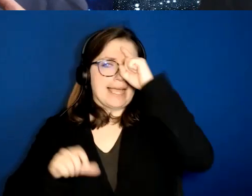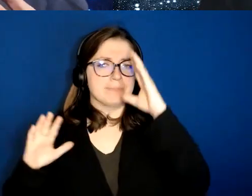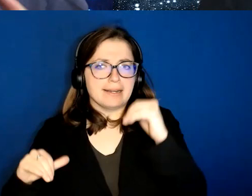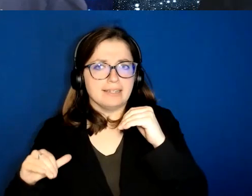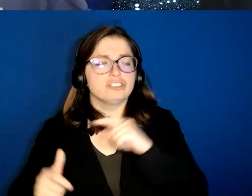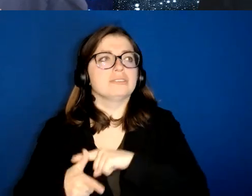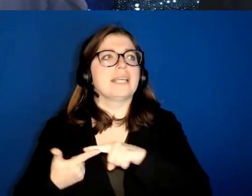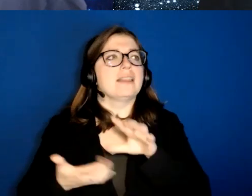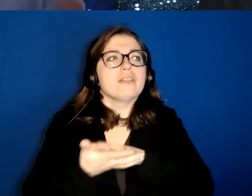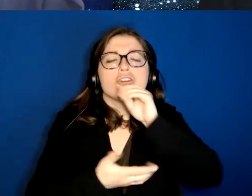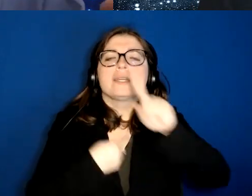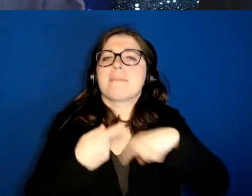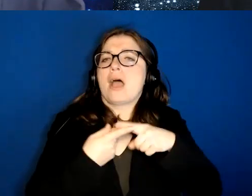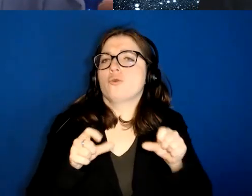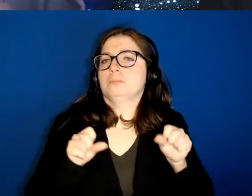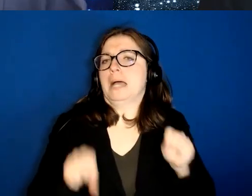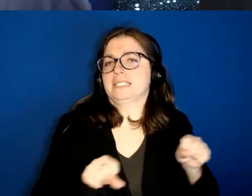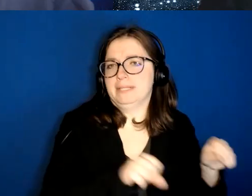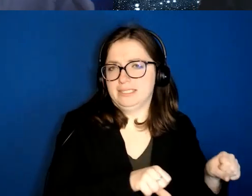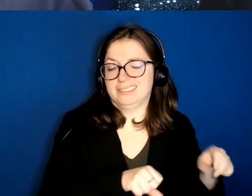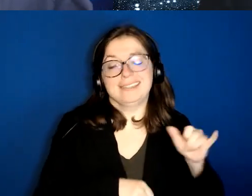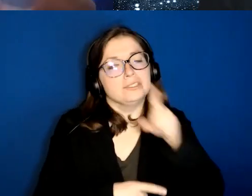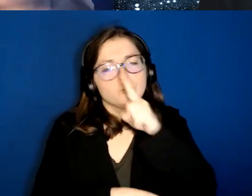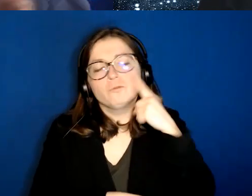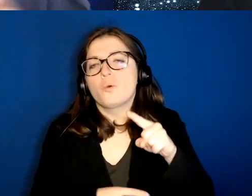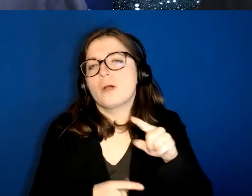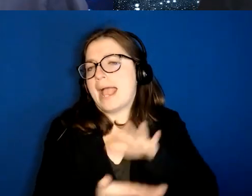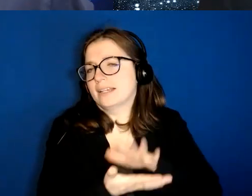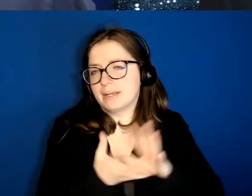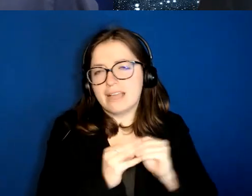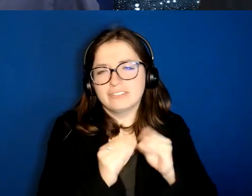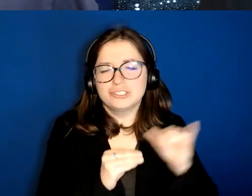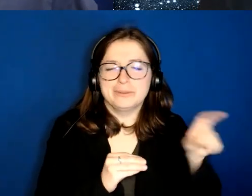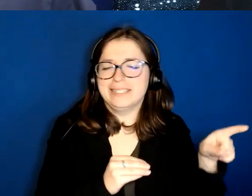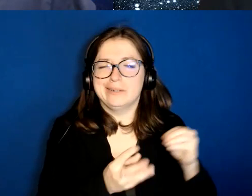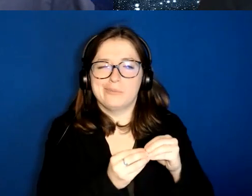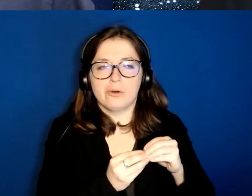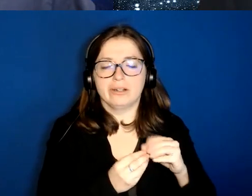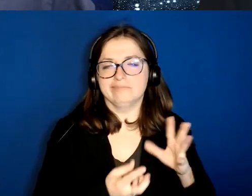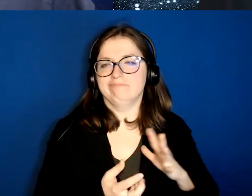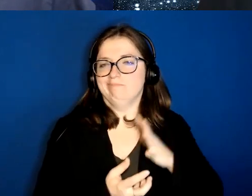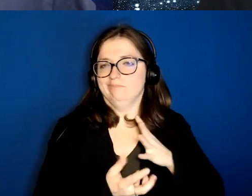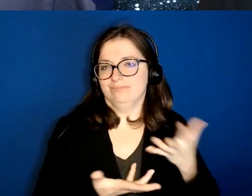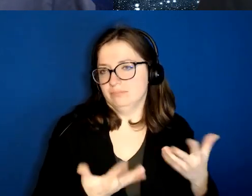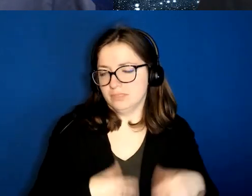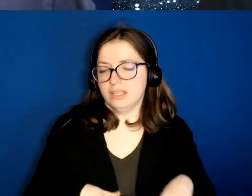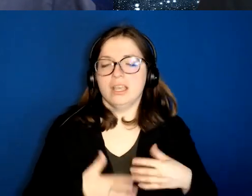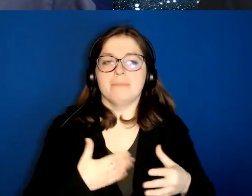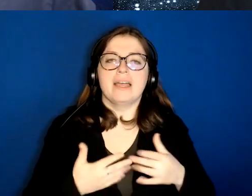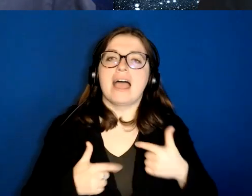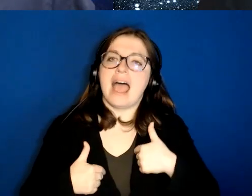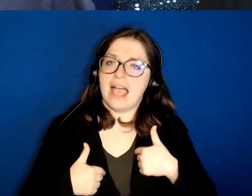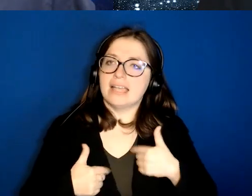about possibilities, which is true of academic conferences as well, but they're a little bit stodgier. And I've suggested